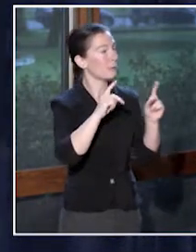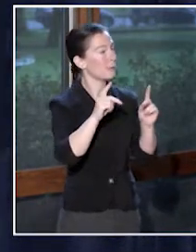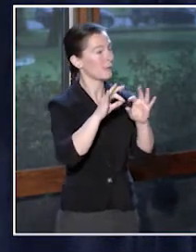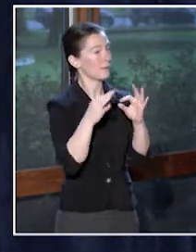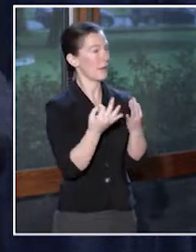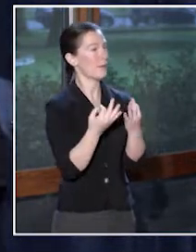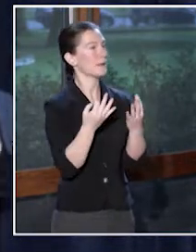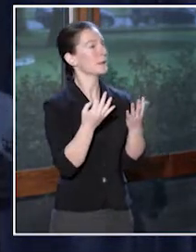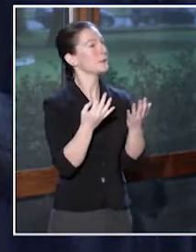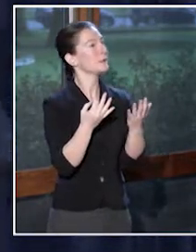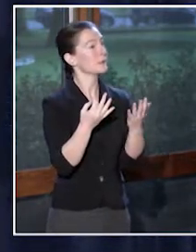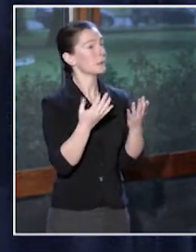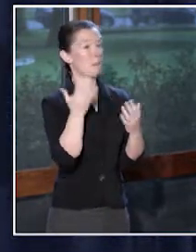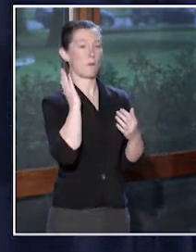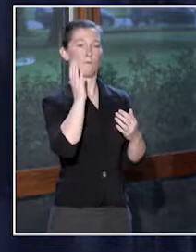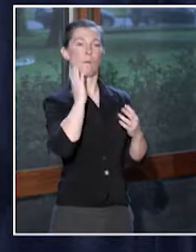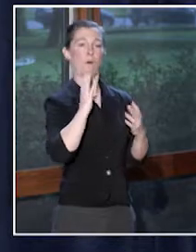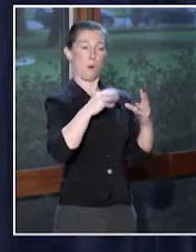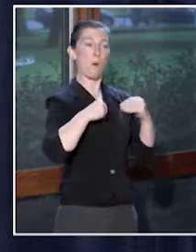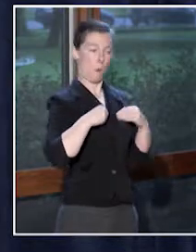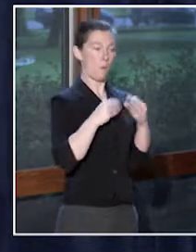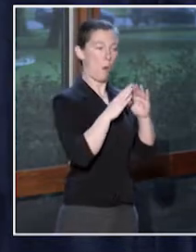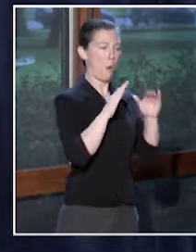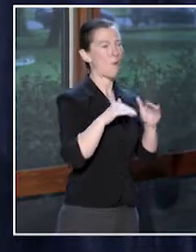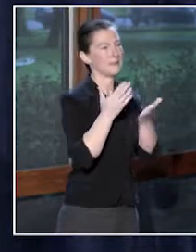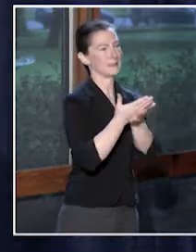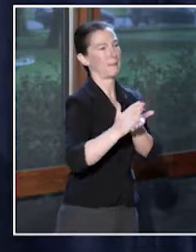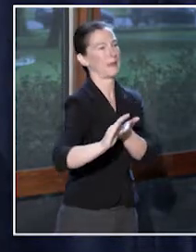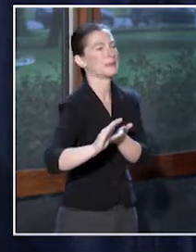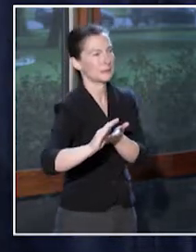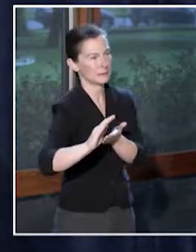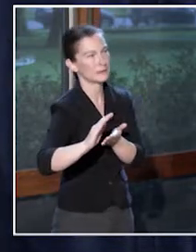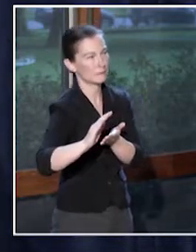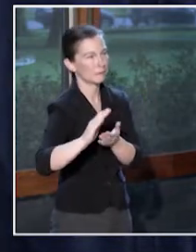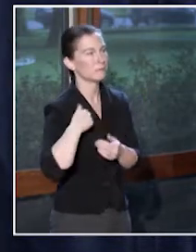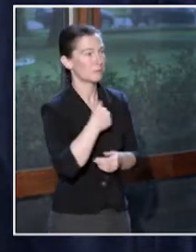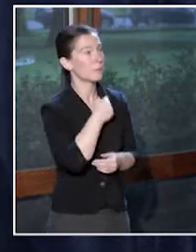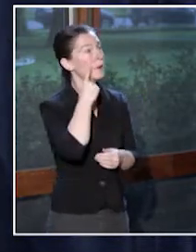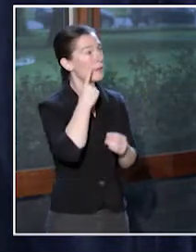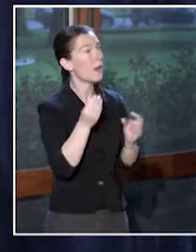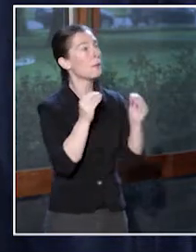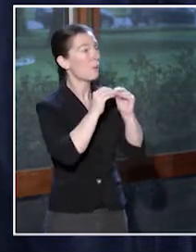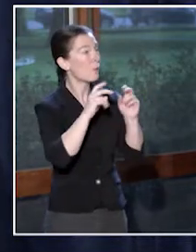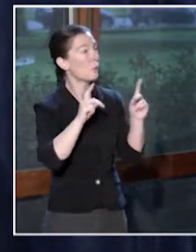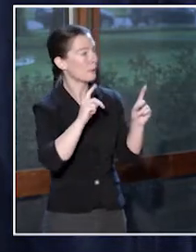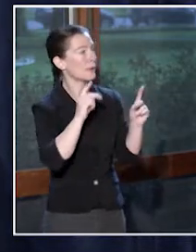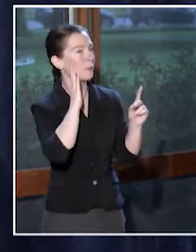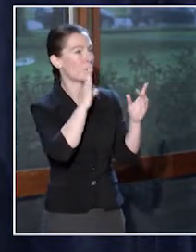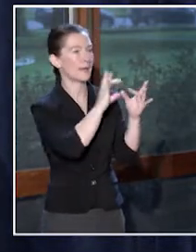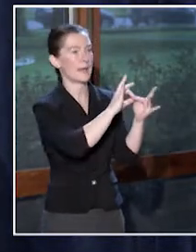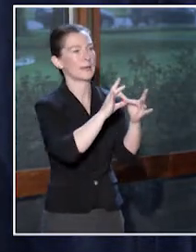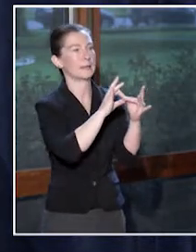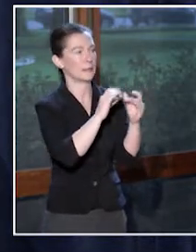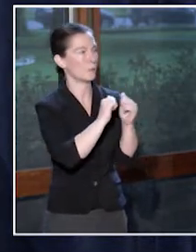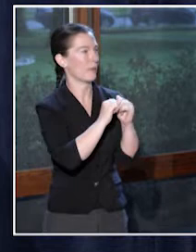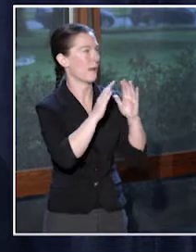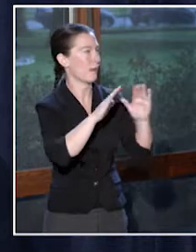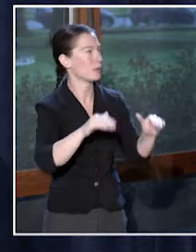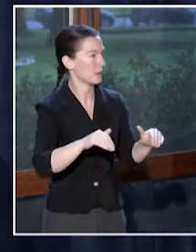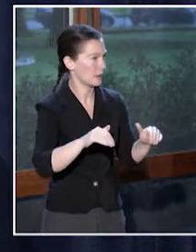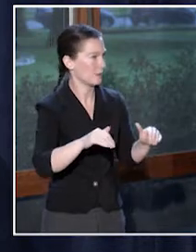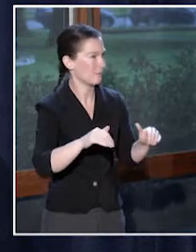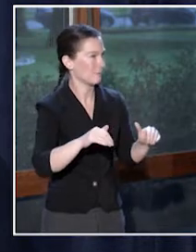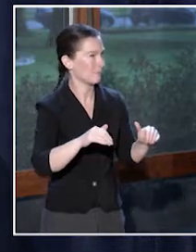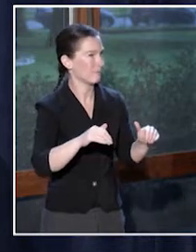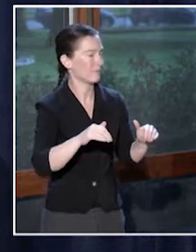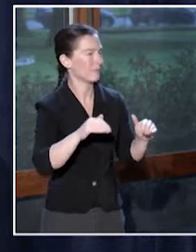displaced from home ownership opportunities. We thought more people would be connected with housing than the numbers of people that we